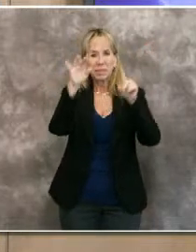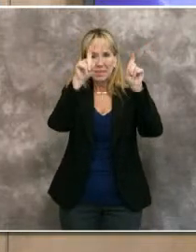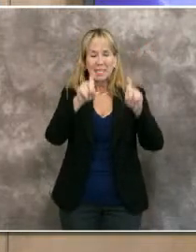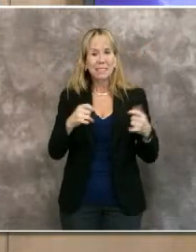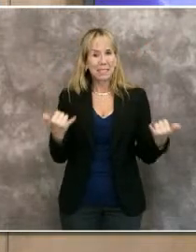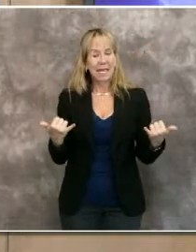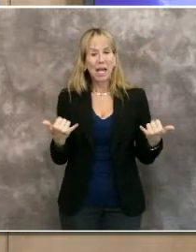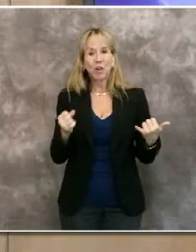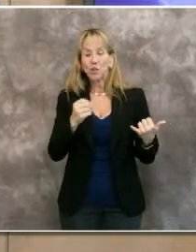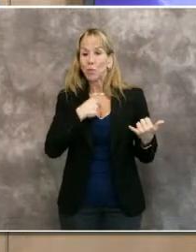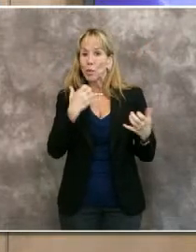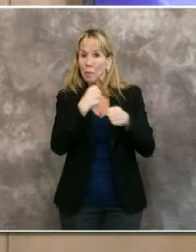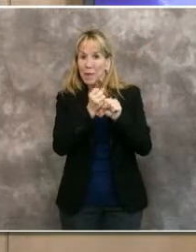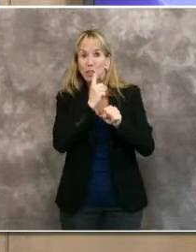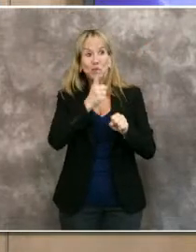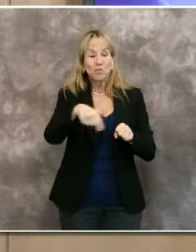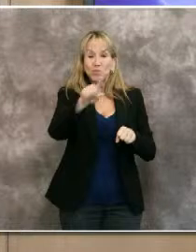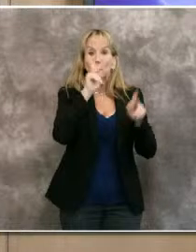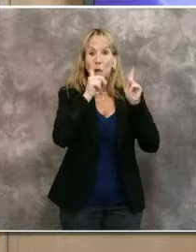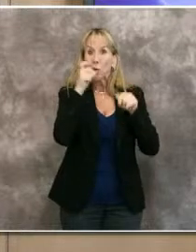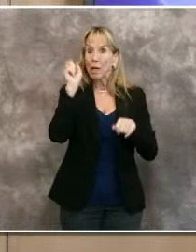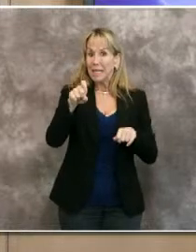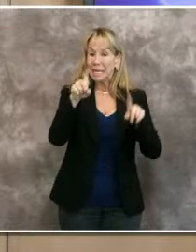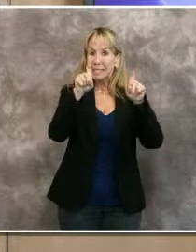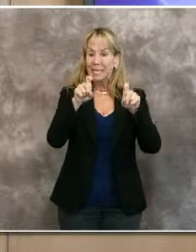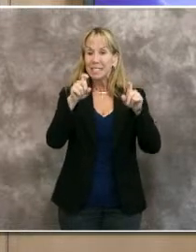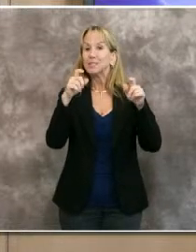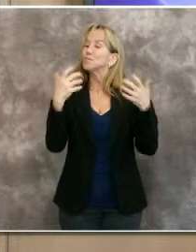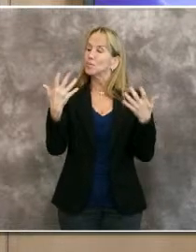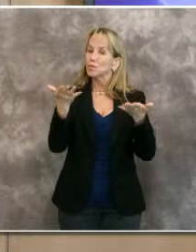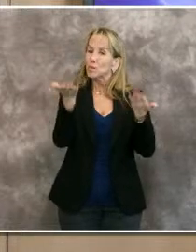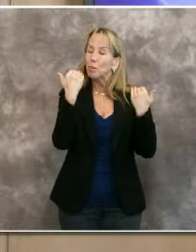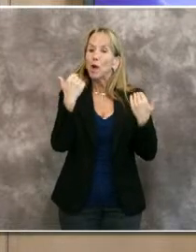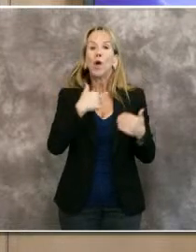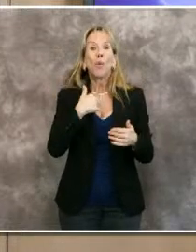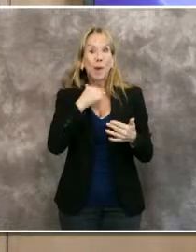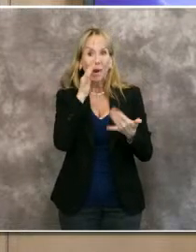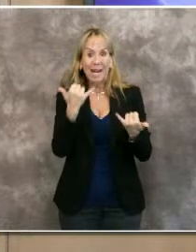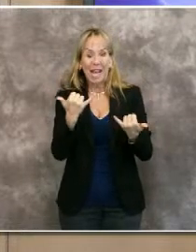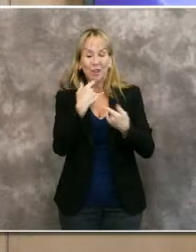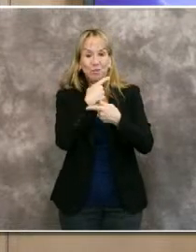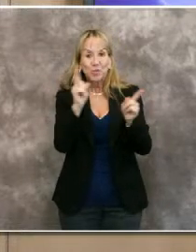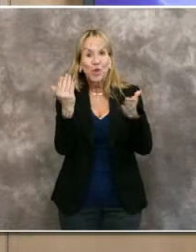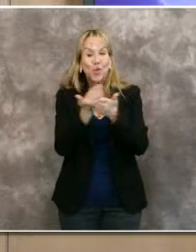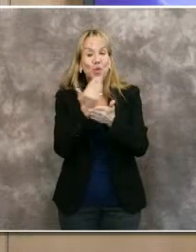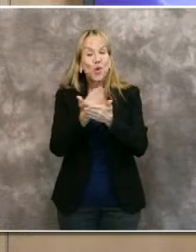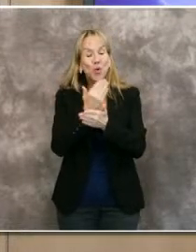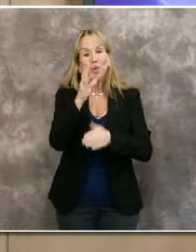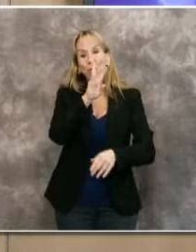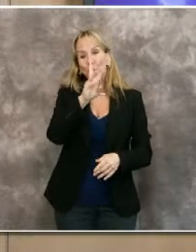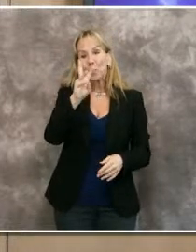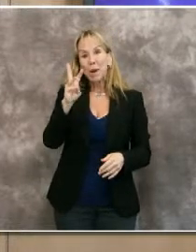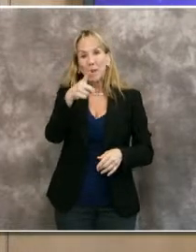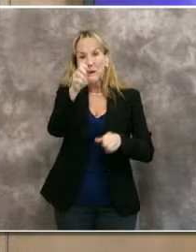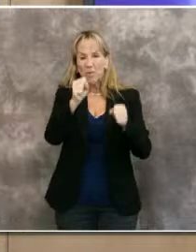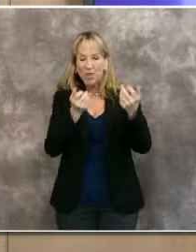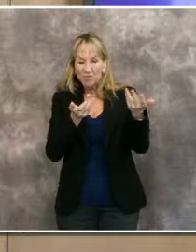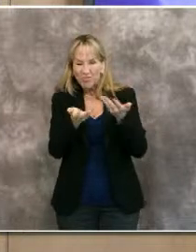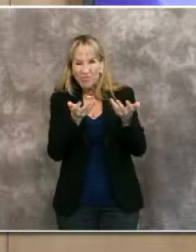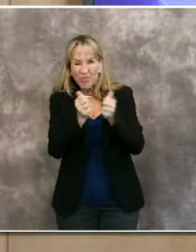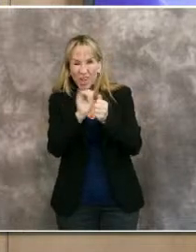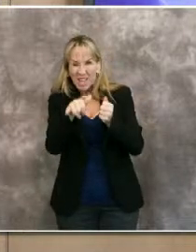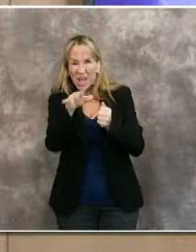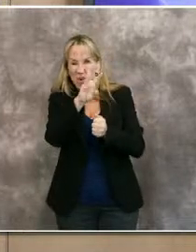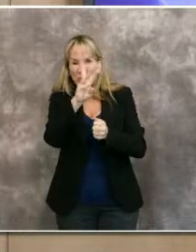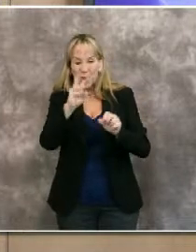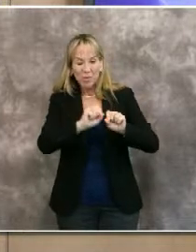with individuals seeking to get tested. And so today we're announcing a new website, an interactive website that we think will make it much easier for San Diego